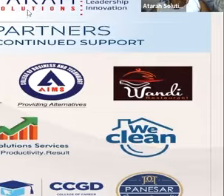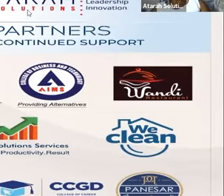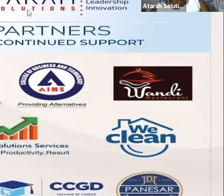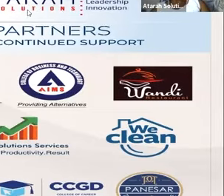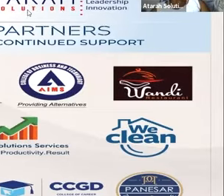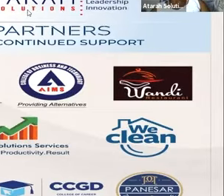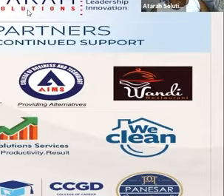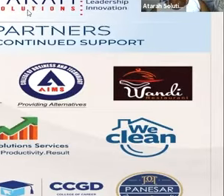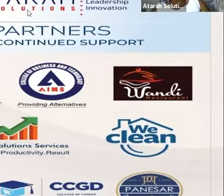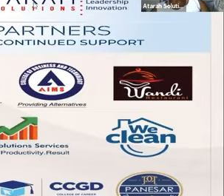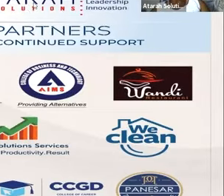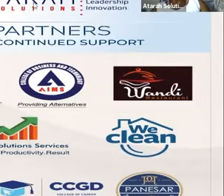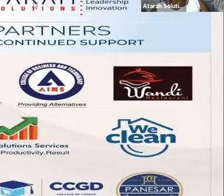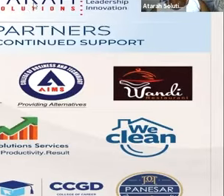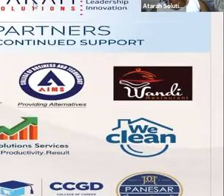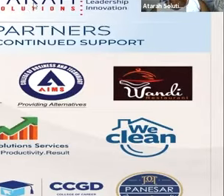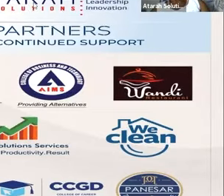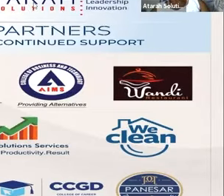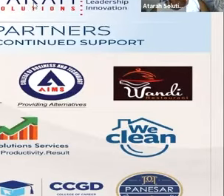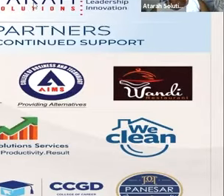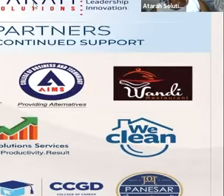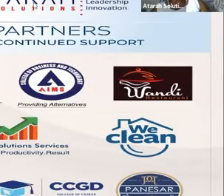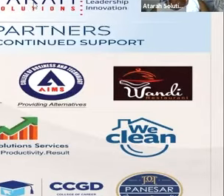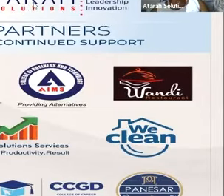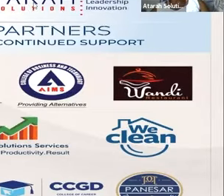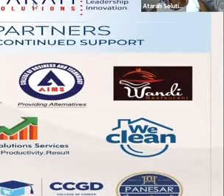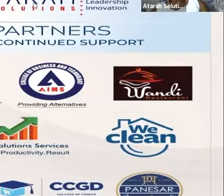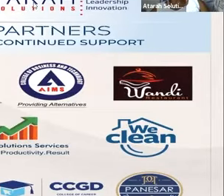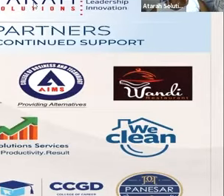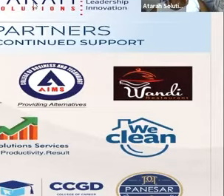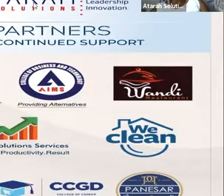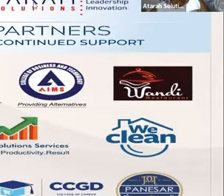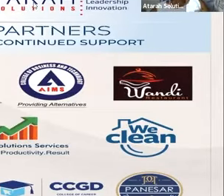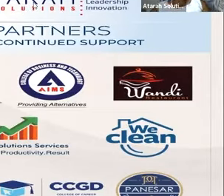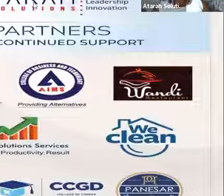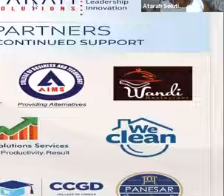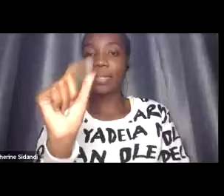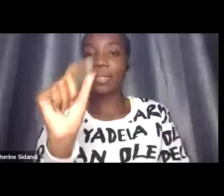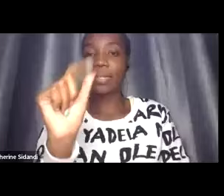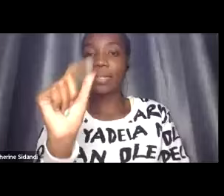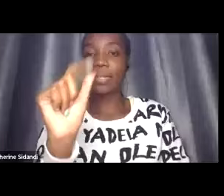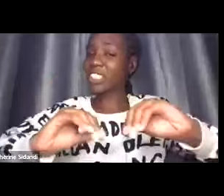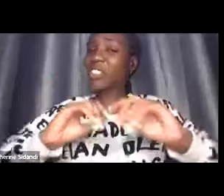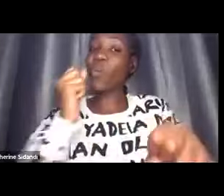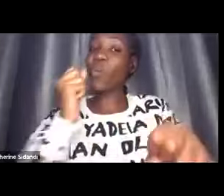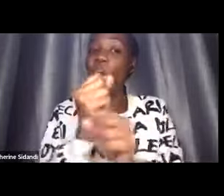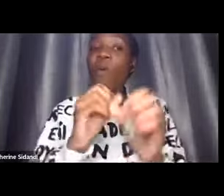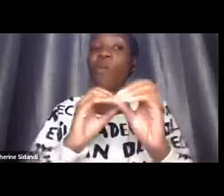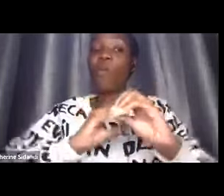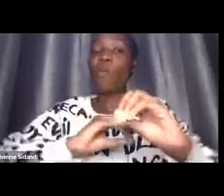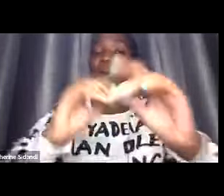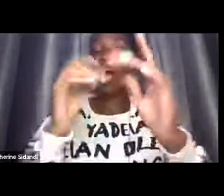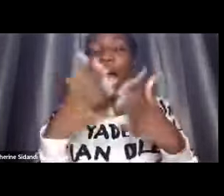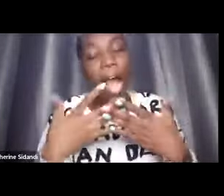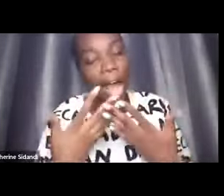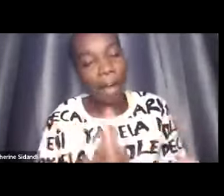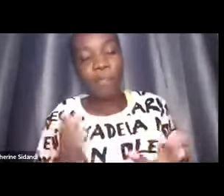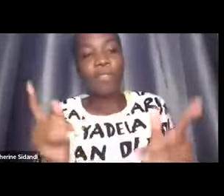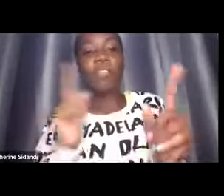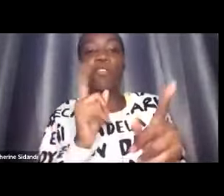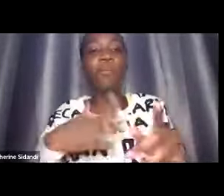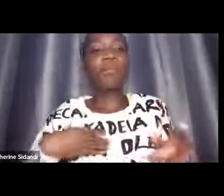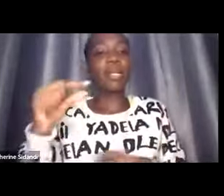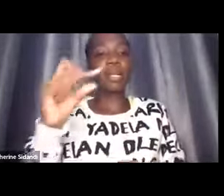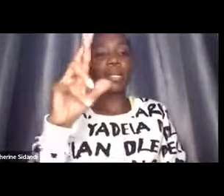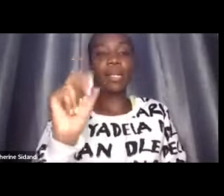the manager there. So welcome. If you want to meet me, come. I will teach you how to work with wood. Other than that, my name is Grace Nzula. I am a HR